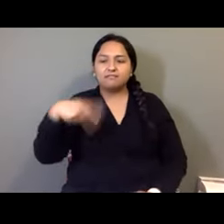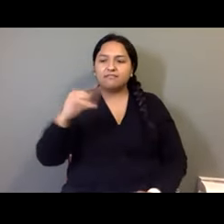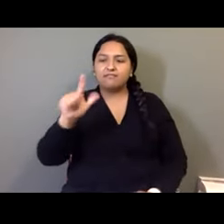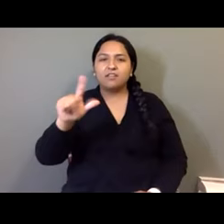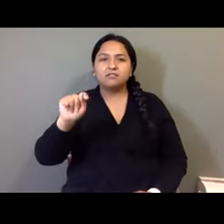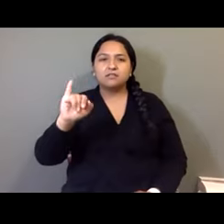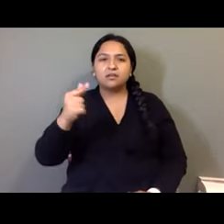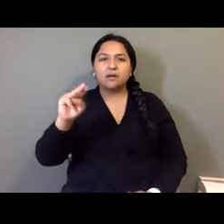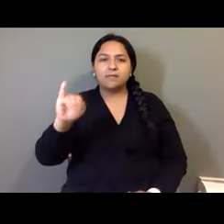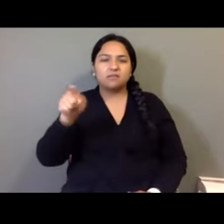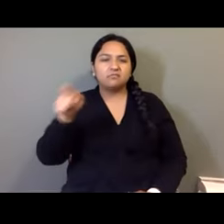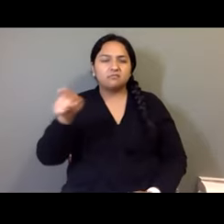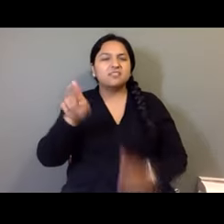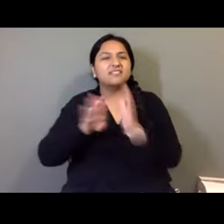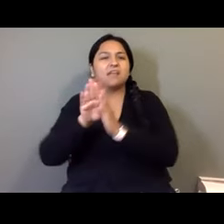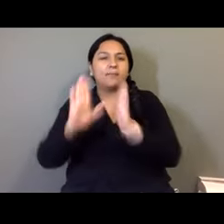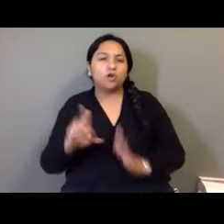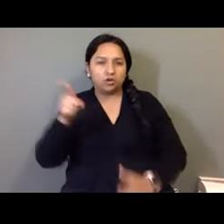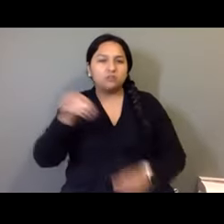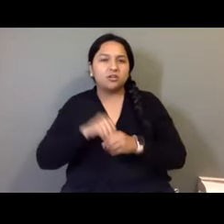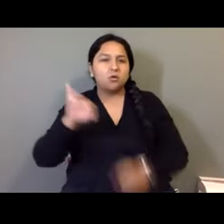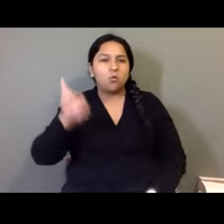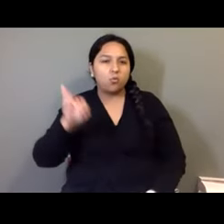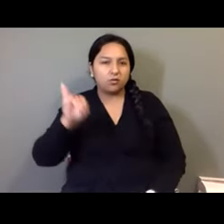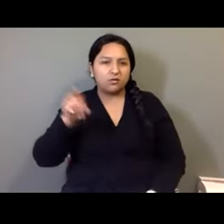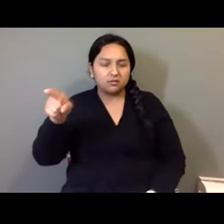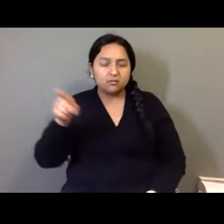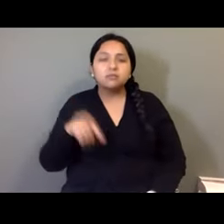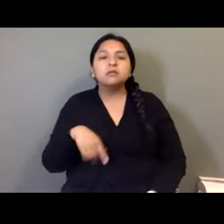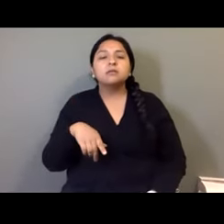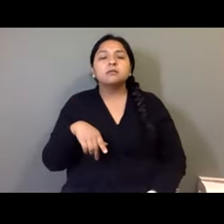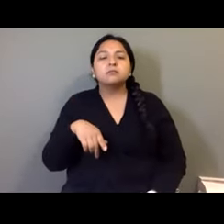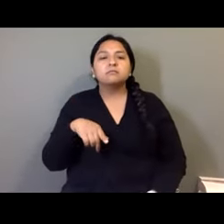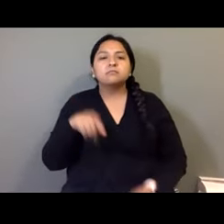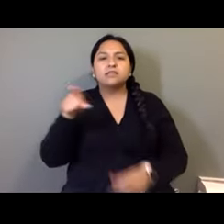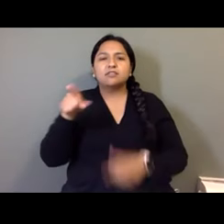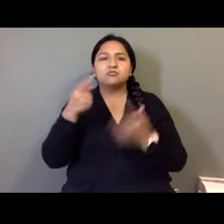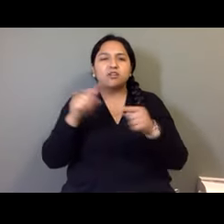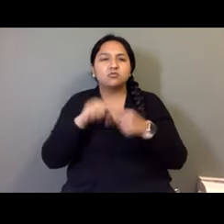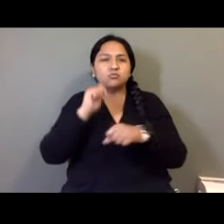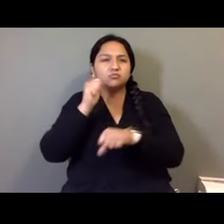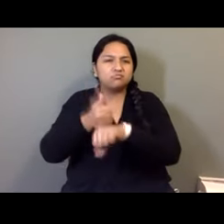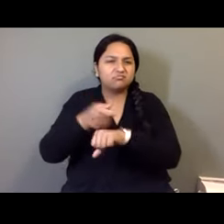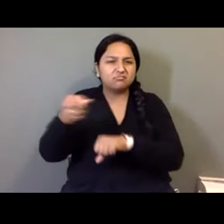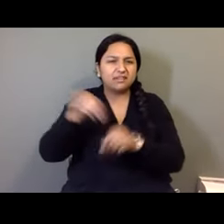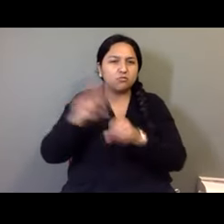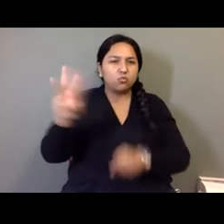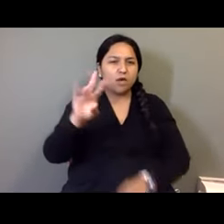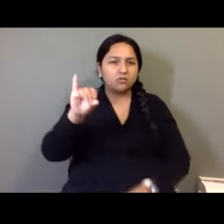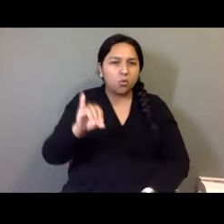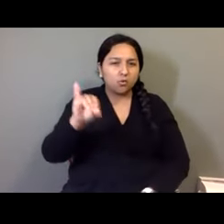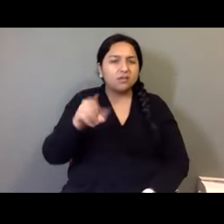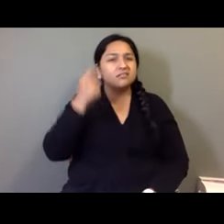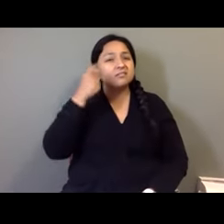in Oakland, who is trying to build a coal terminal in West Oakland, a community that is mostly Black working